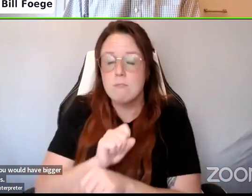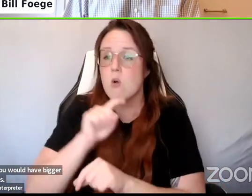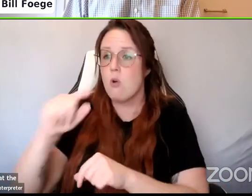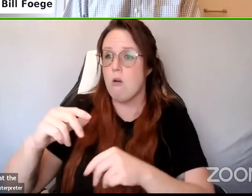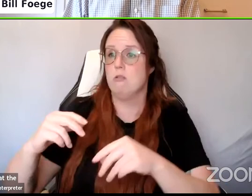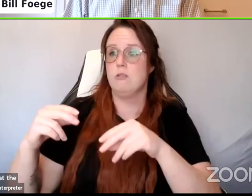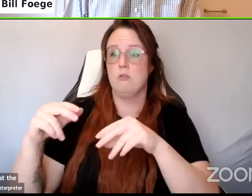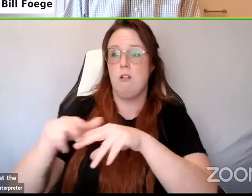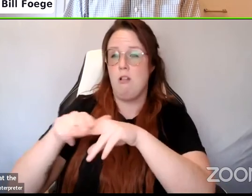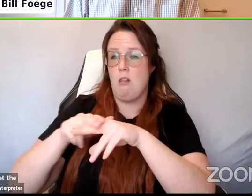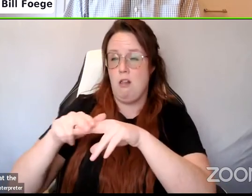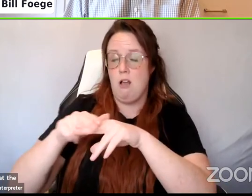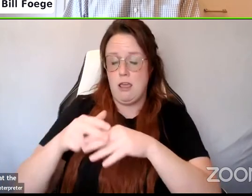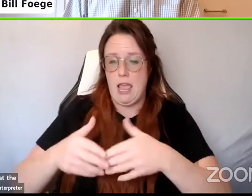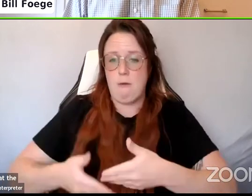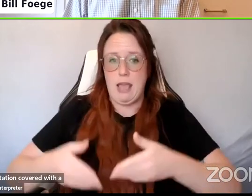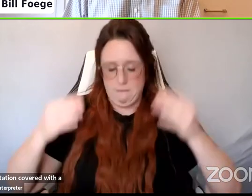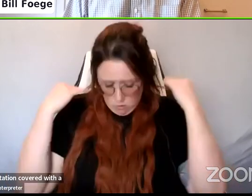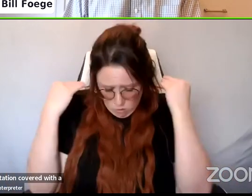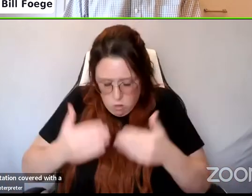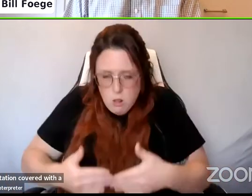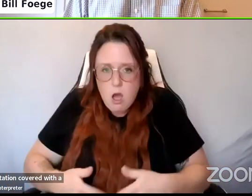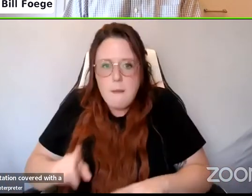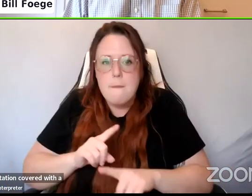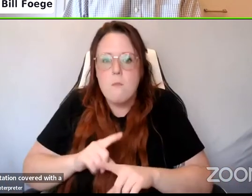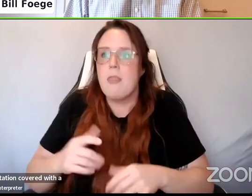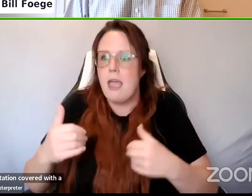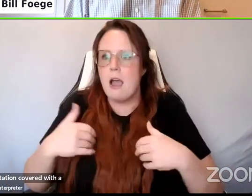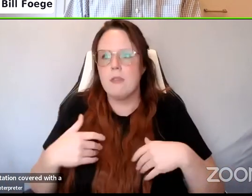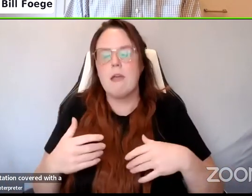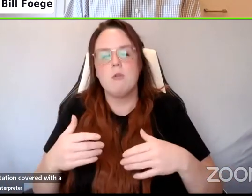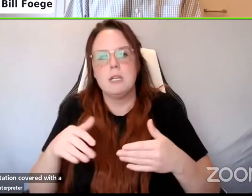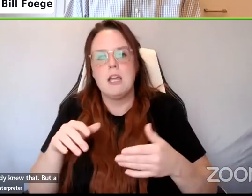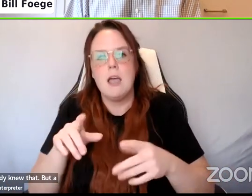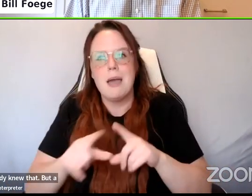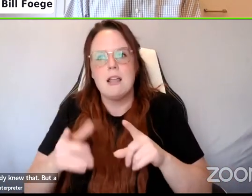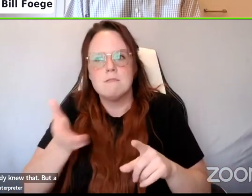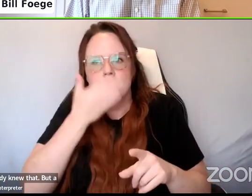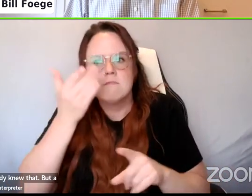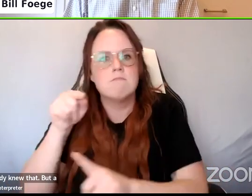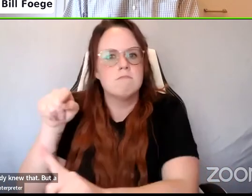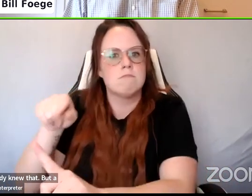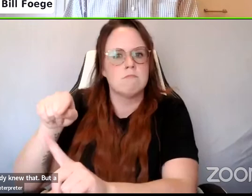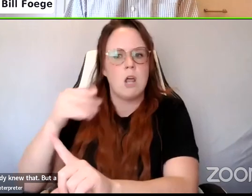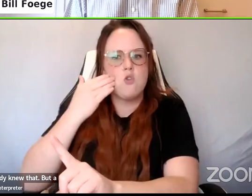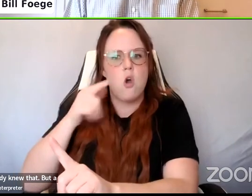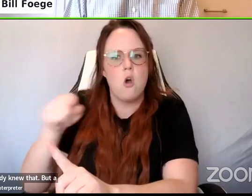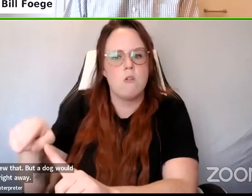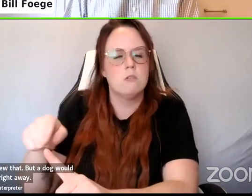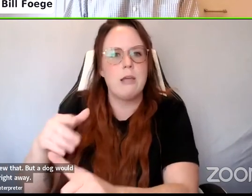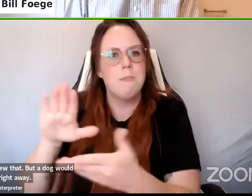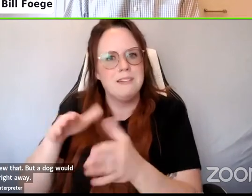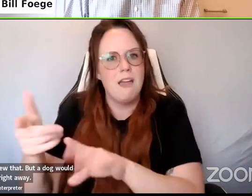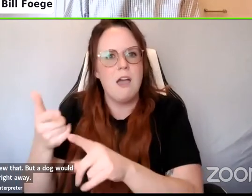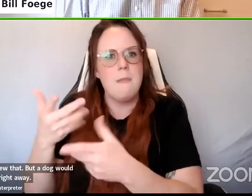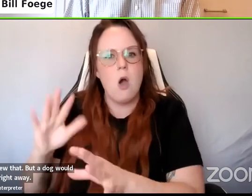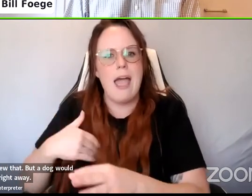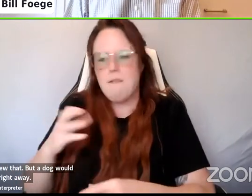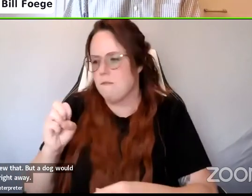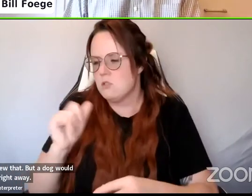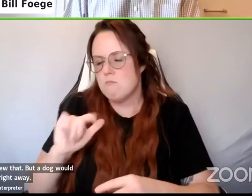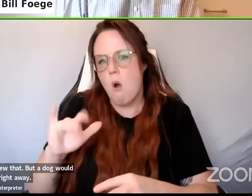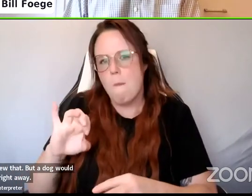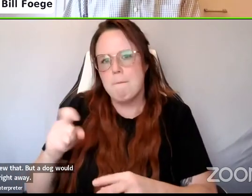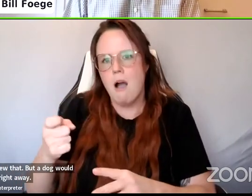covered with a cloth with smallpox but nobody knew that but a dog would have picked that up right away I've even come to the conclusion